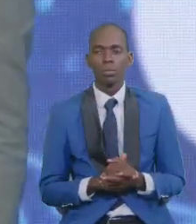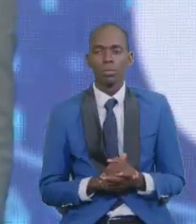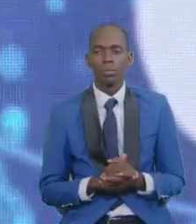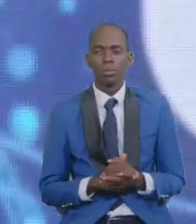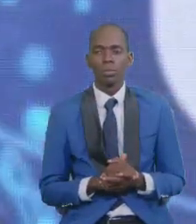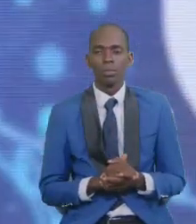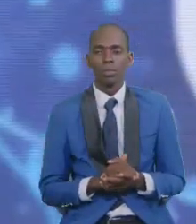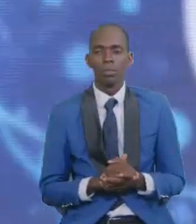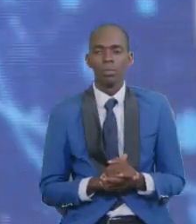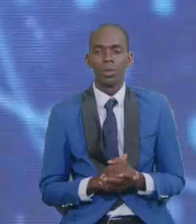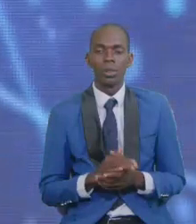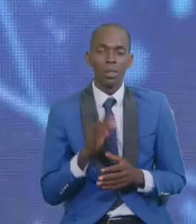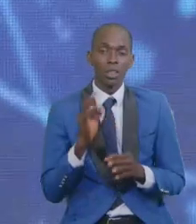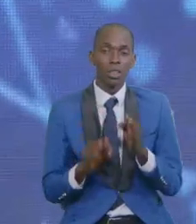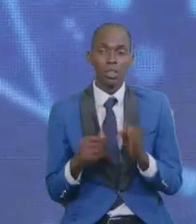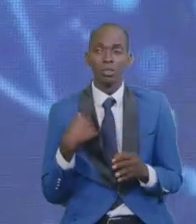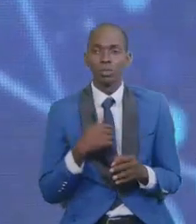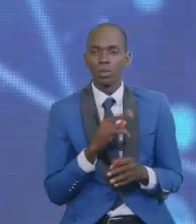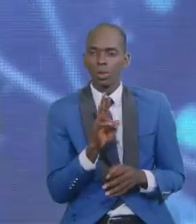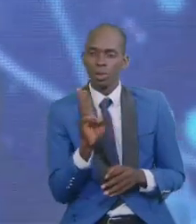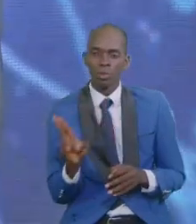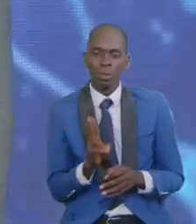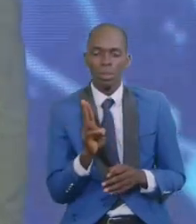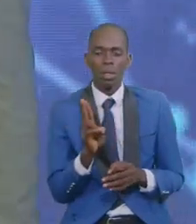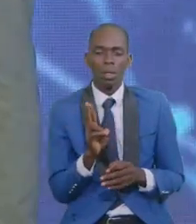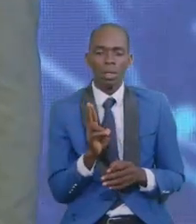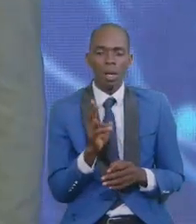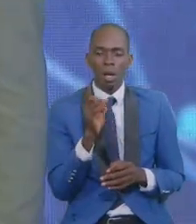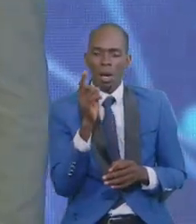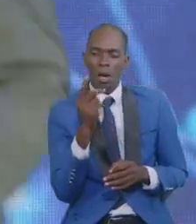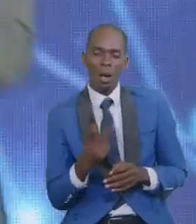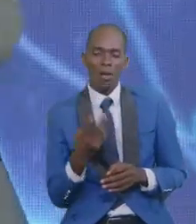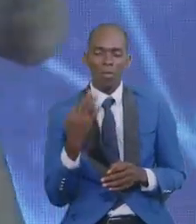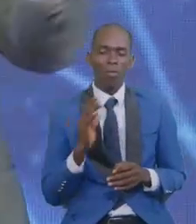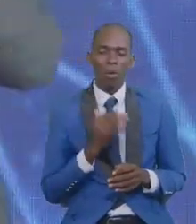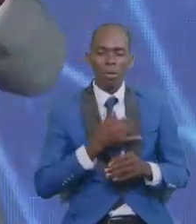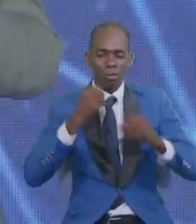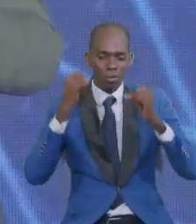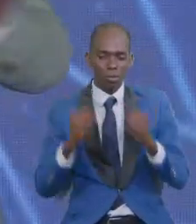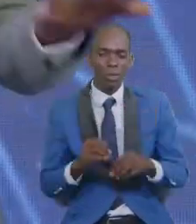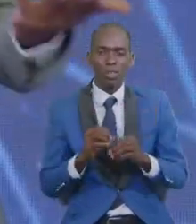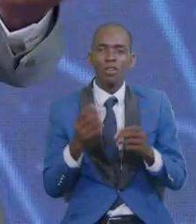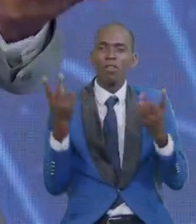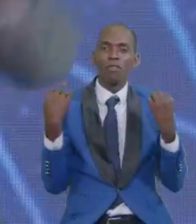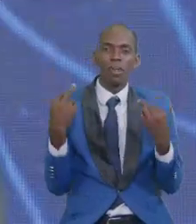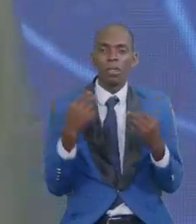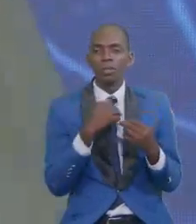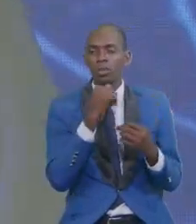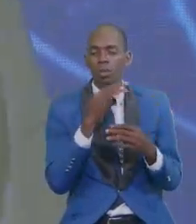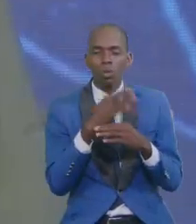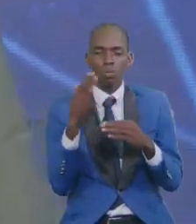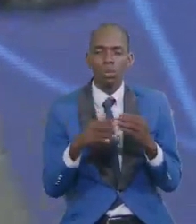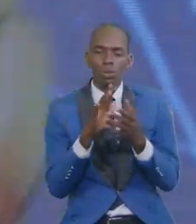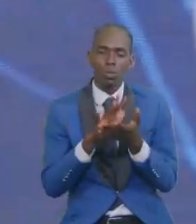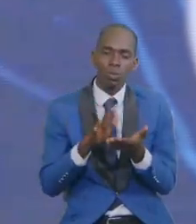If we spend part of our strength in strife and vainglory, you don't have a complete strength anymore to serve